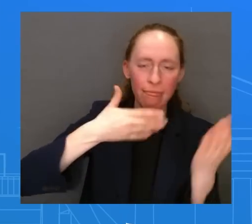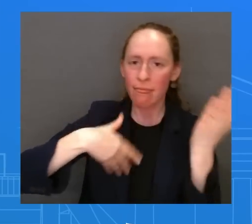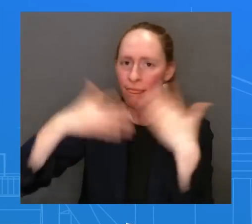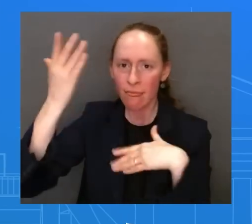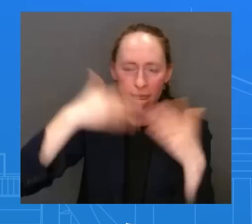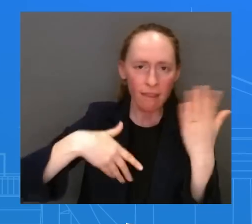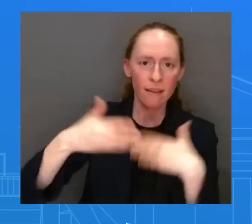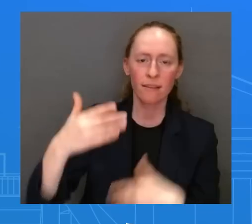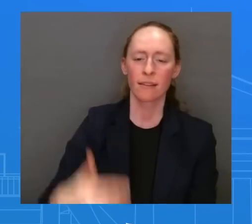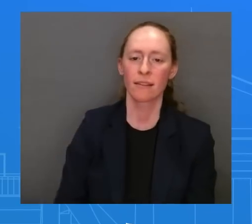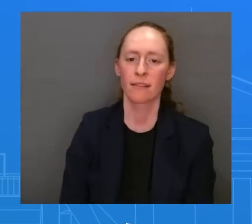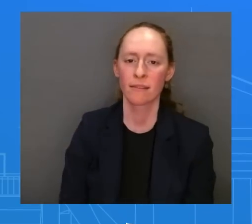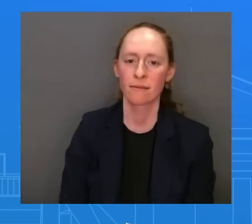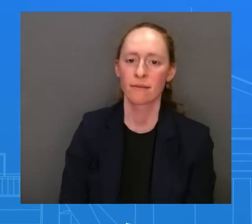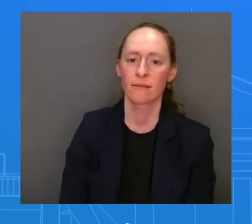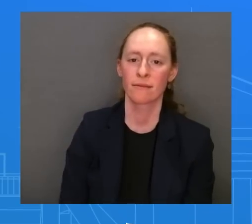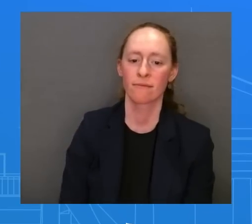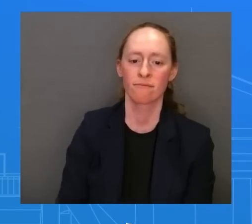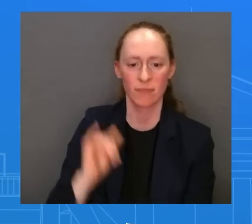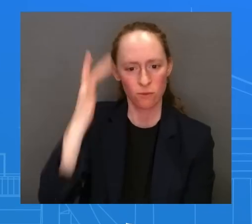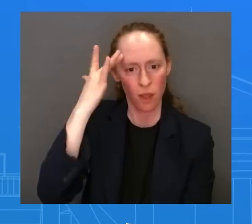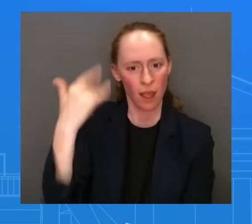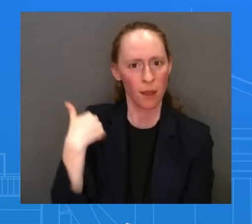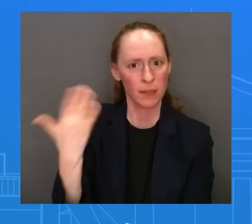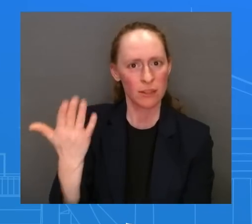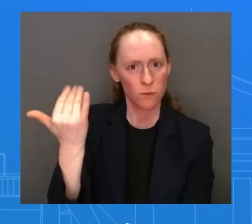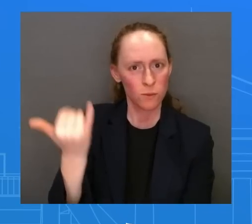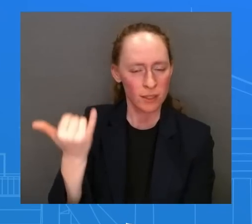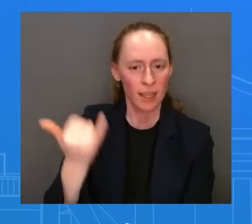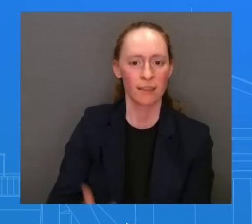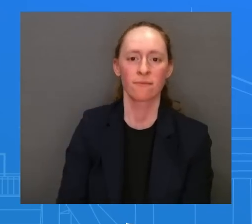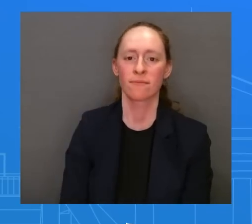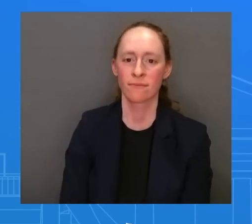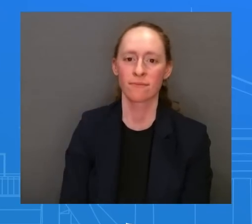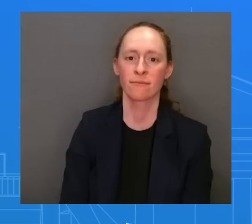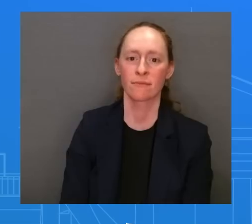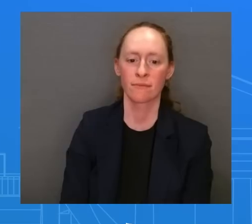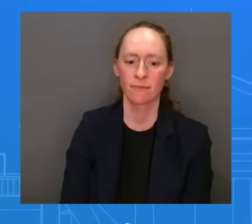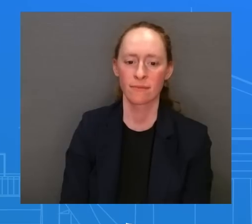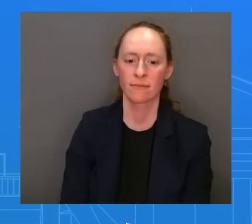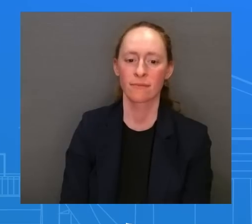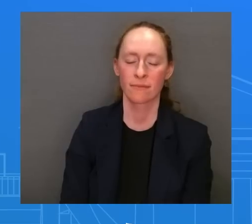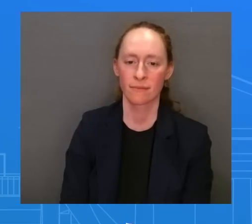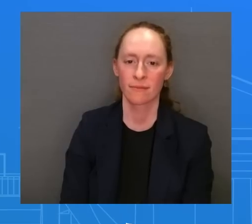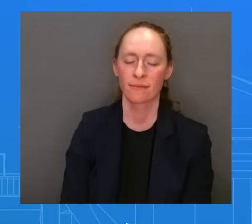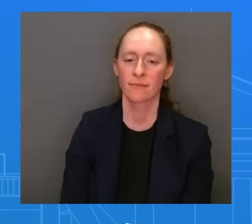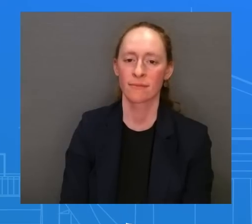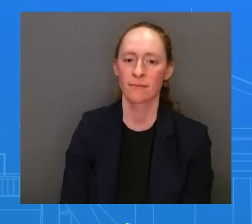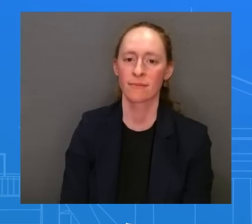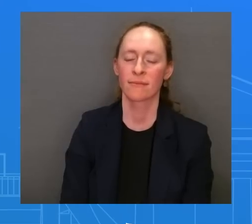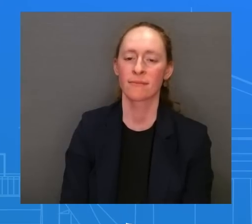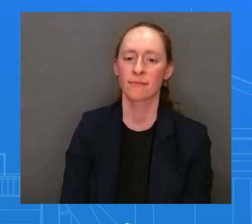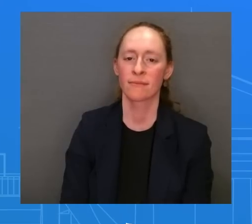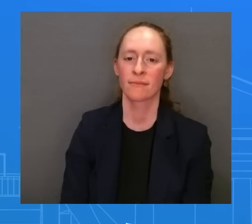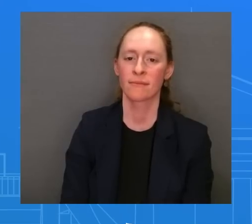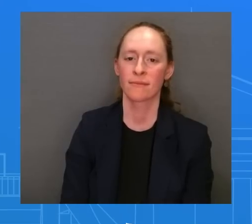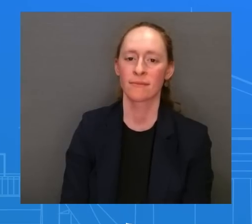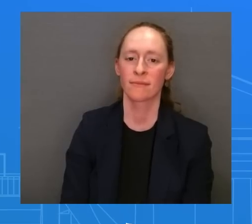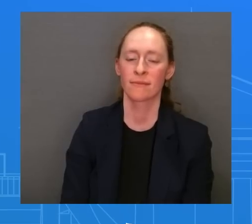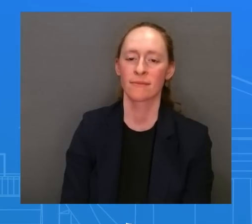and I think that's the document you got in front of you I think it's also hang on a second it's also the fact that those after Action reviews are on Capitol Hill